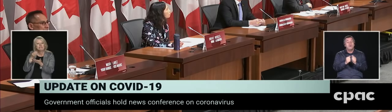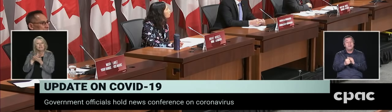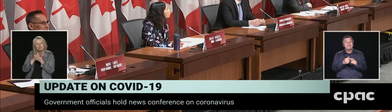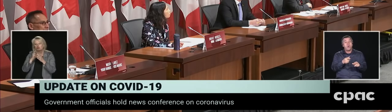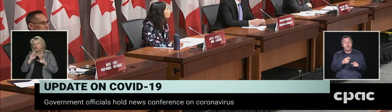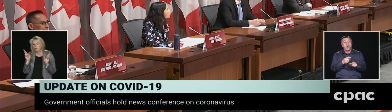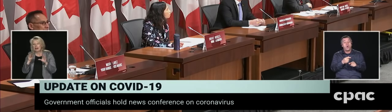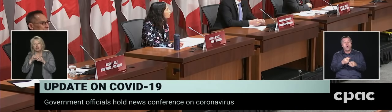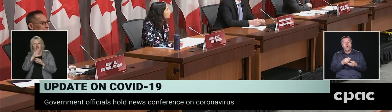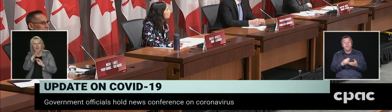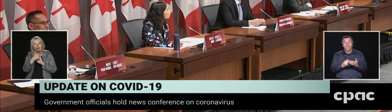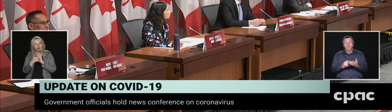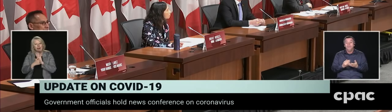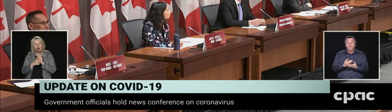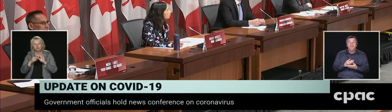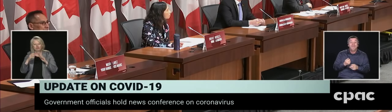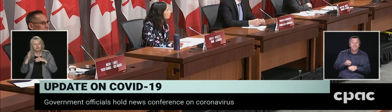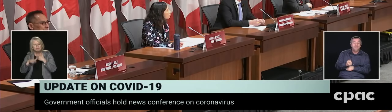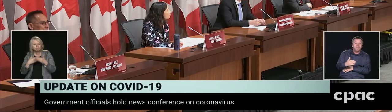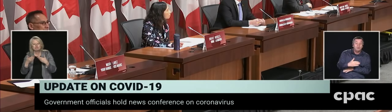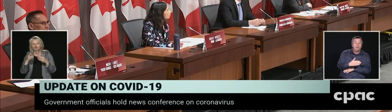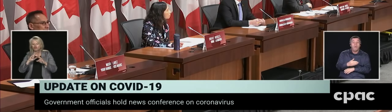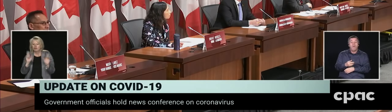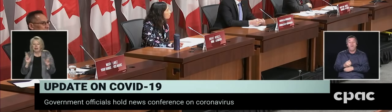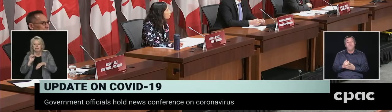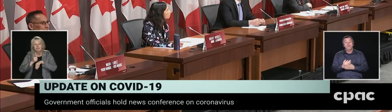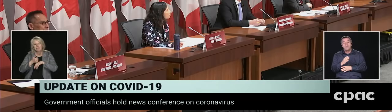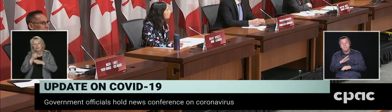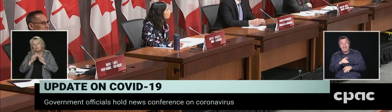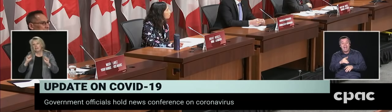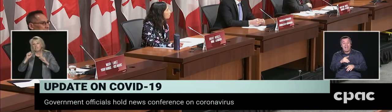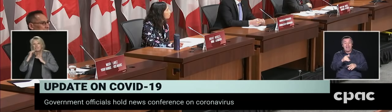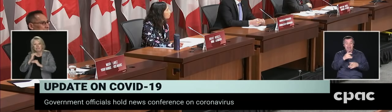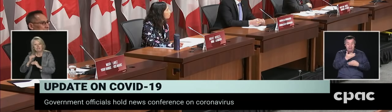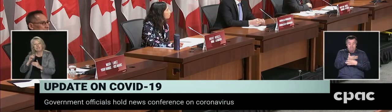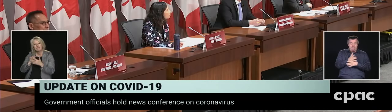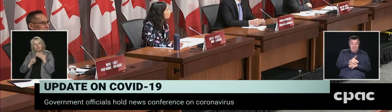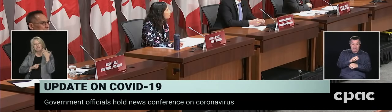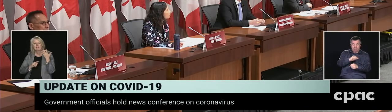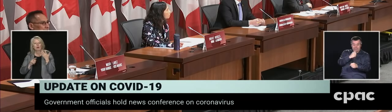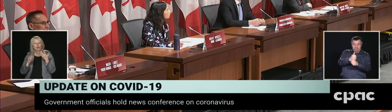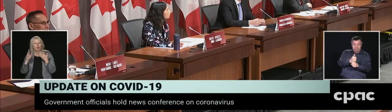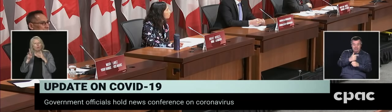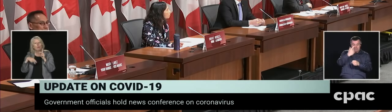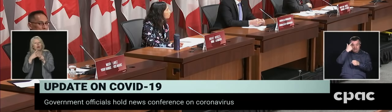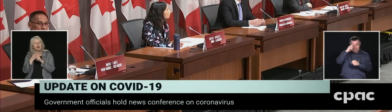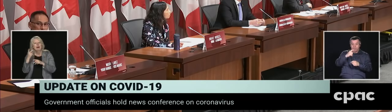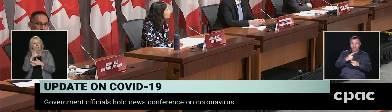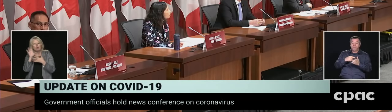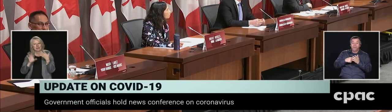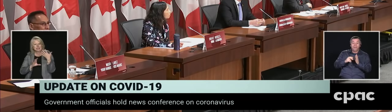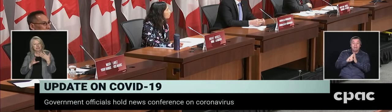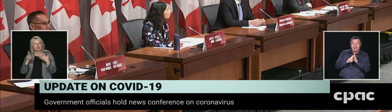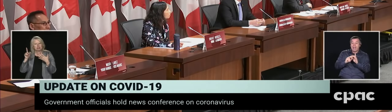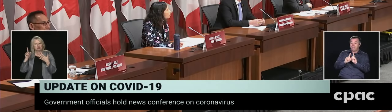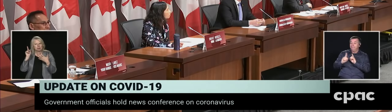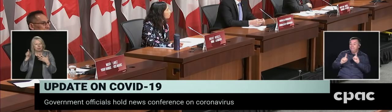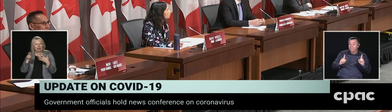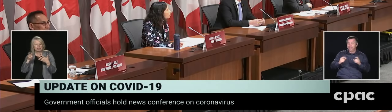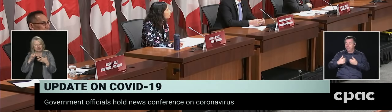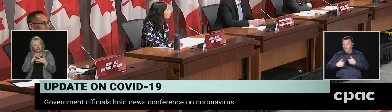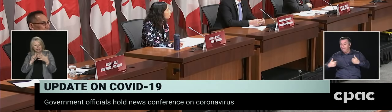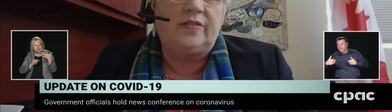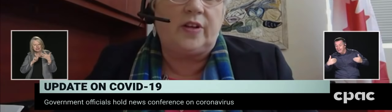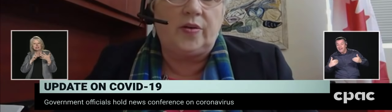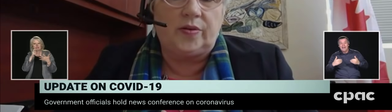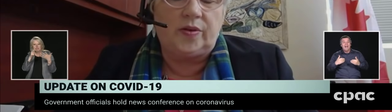on introducing these measures? And what criteria will they have to meet in order to qualify? So the